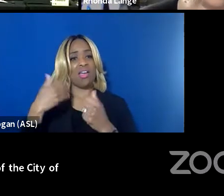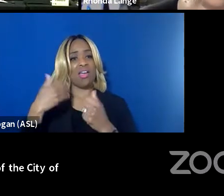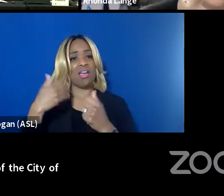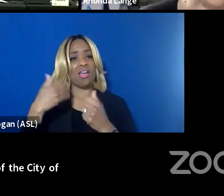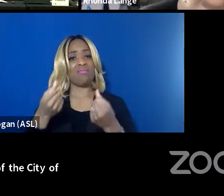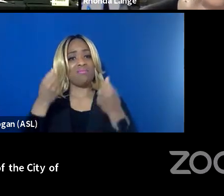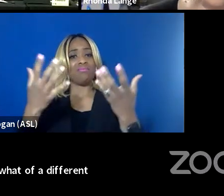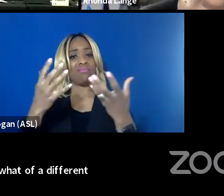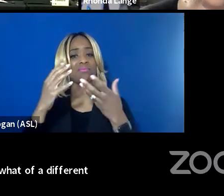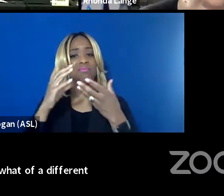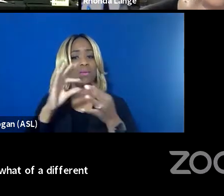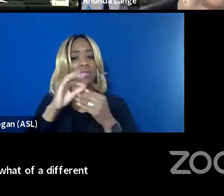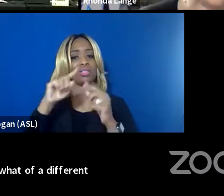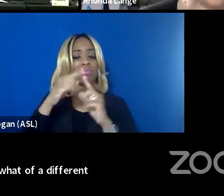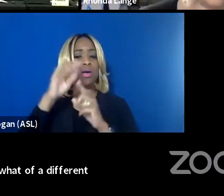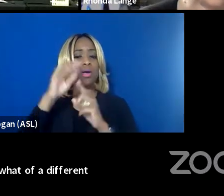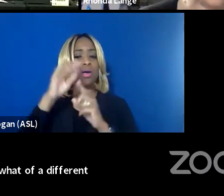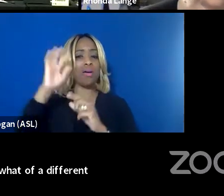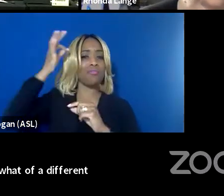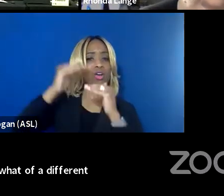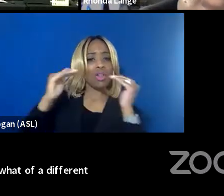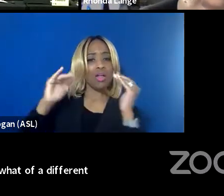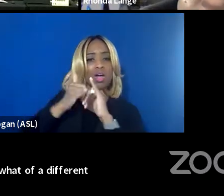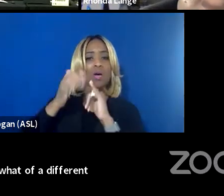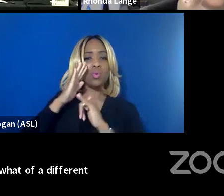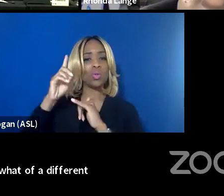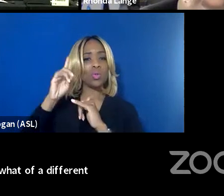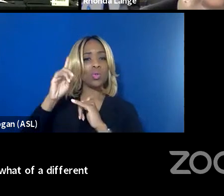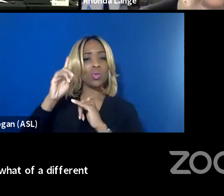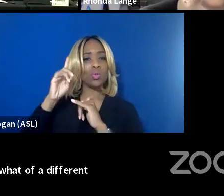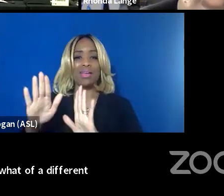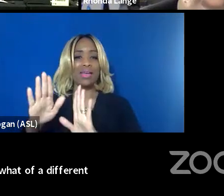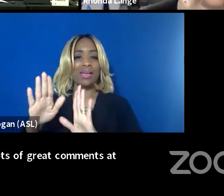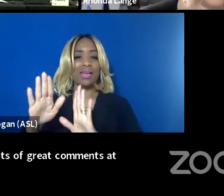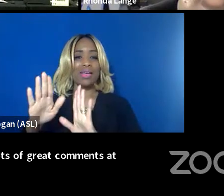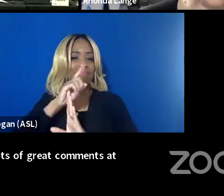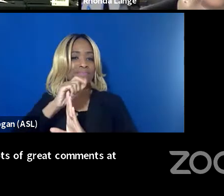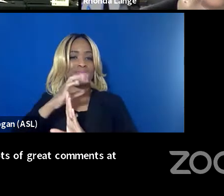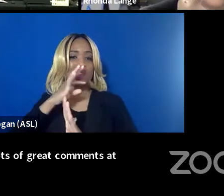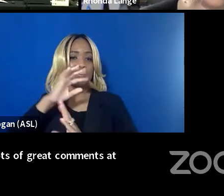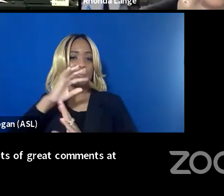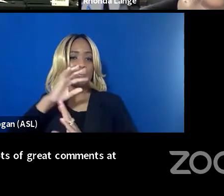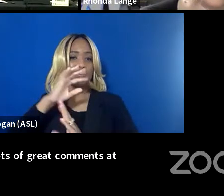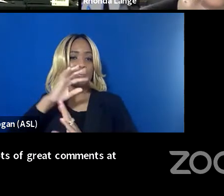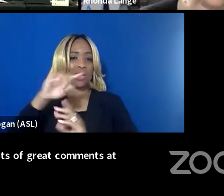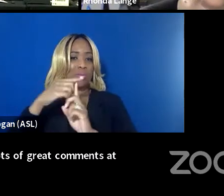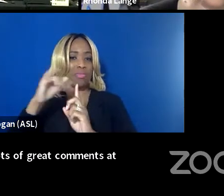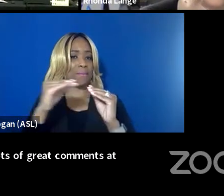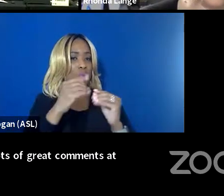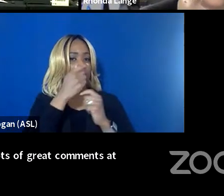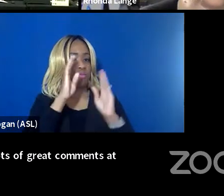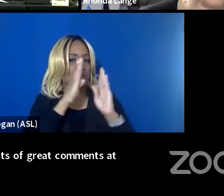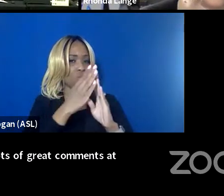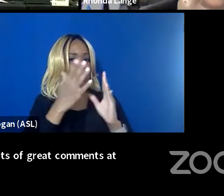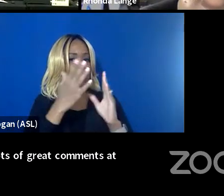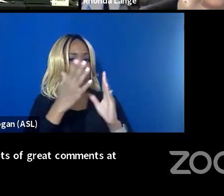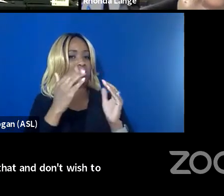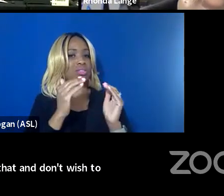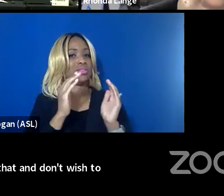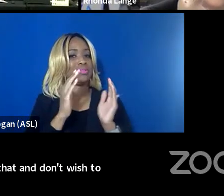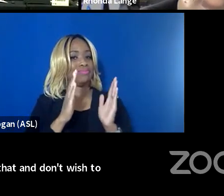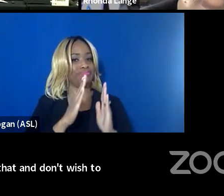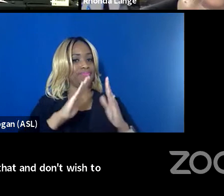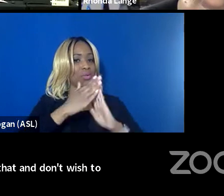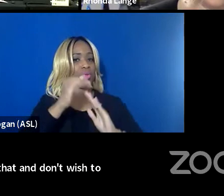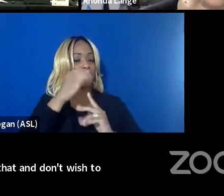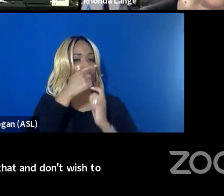comments about the federal level, how you're doing that, and I don't wish to really speak to that. I'm more interested in on a smaller level and how the